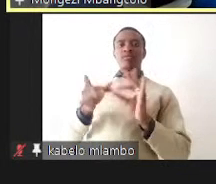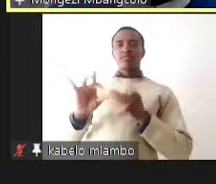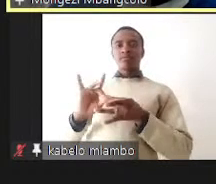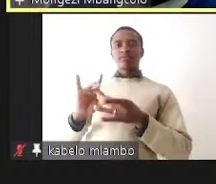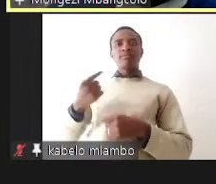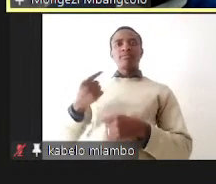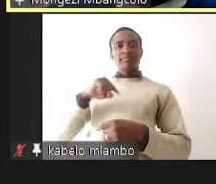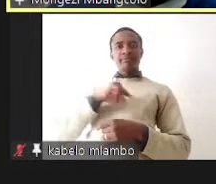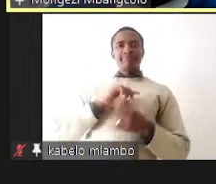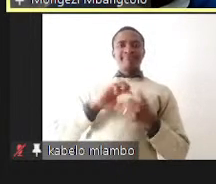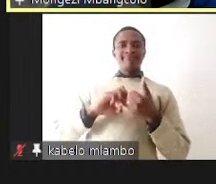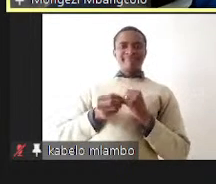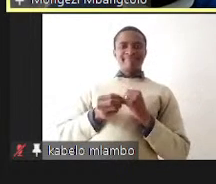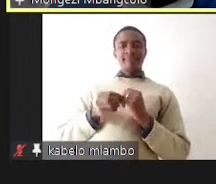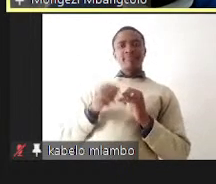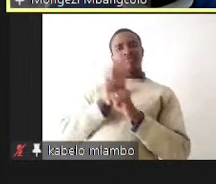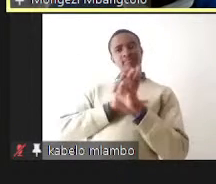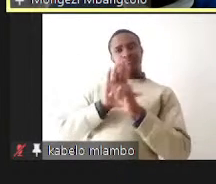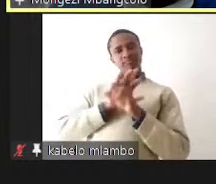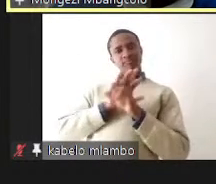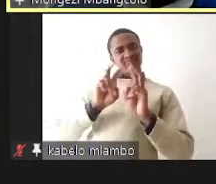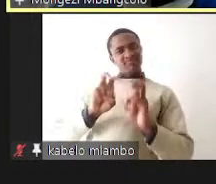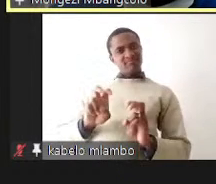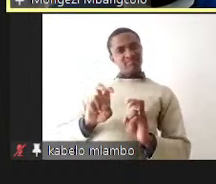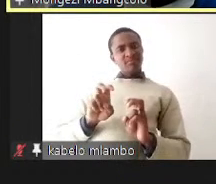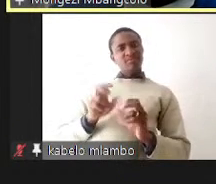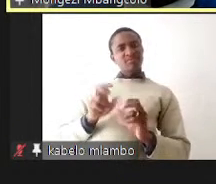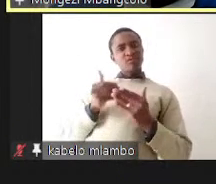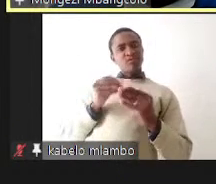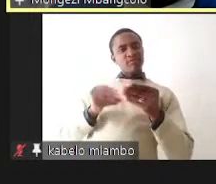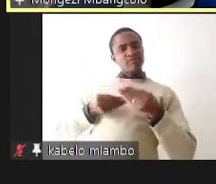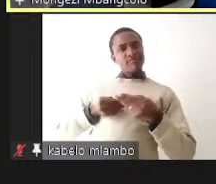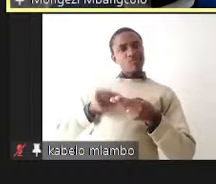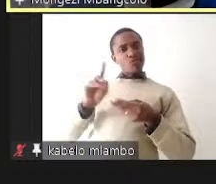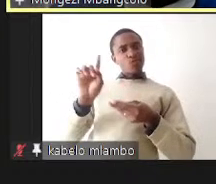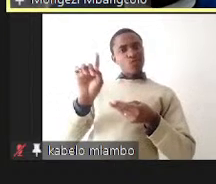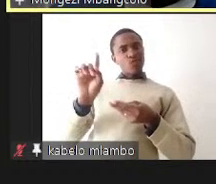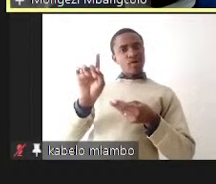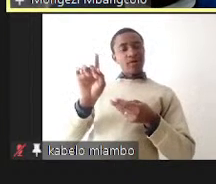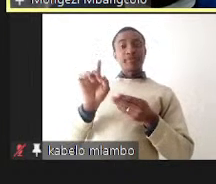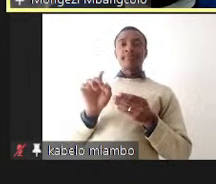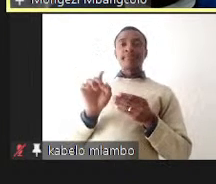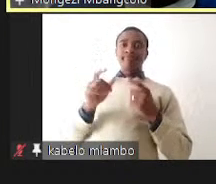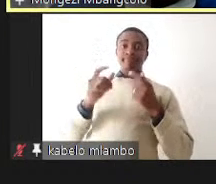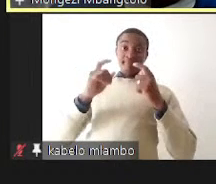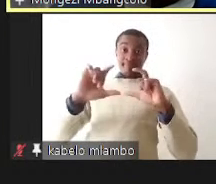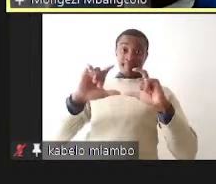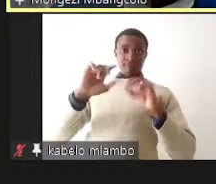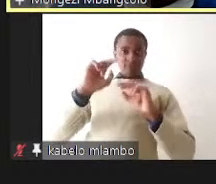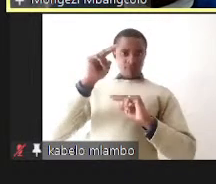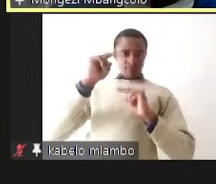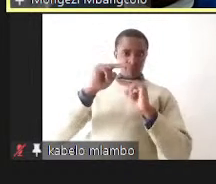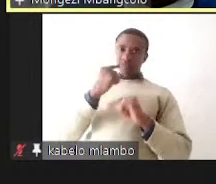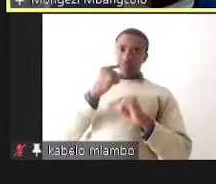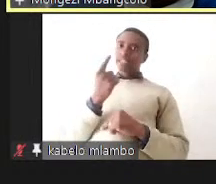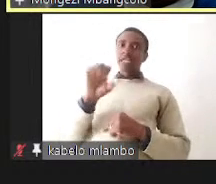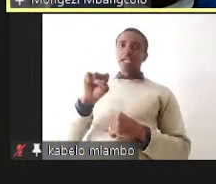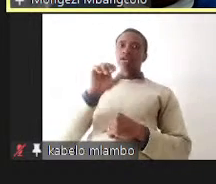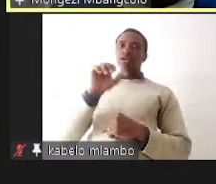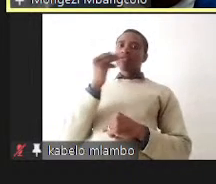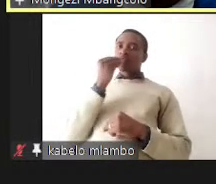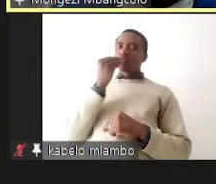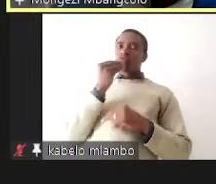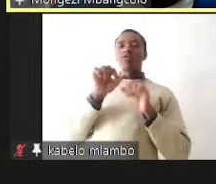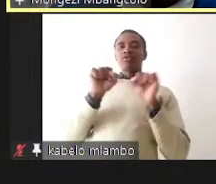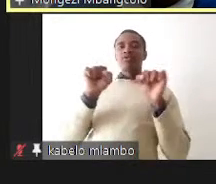to look at the background in what was given to us. So a small paragraph there says the South African food system can be